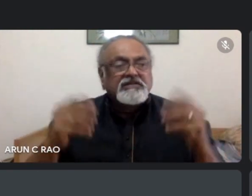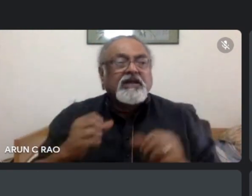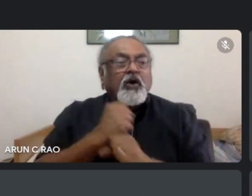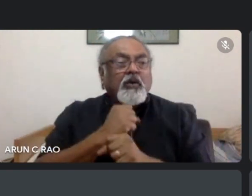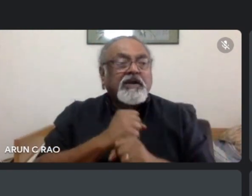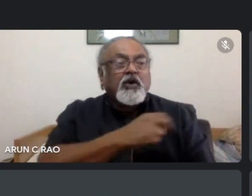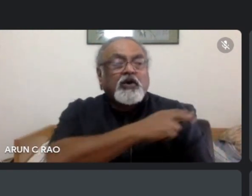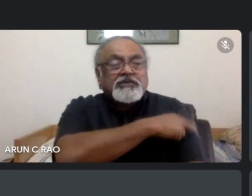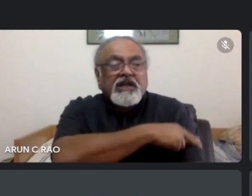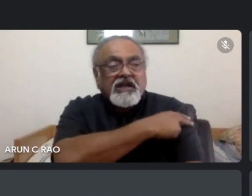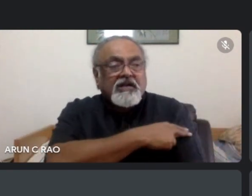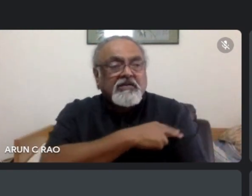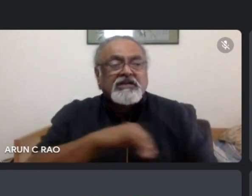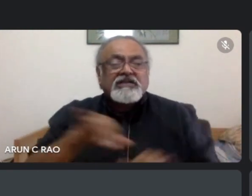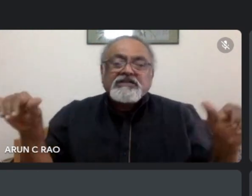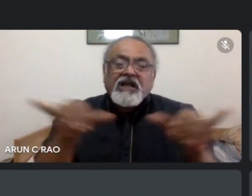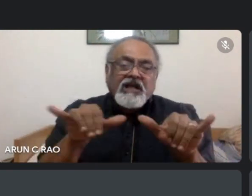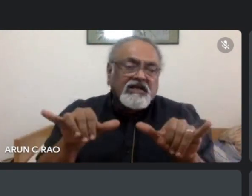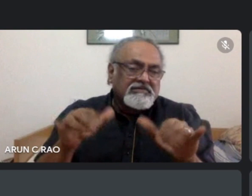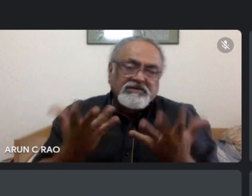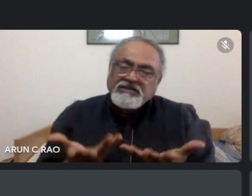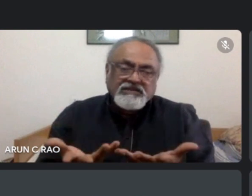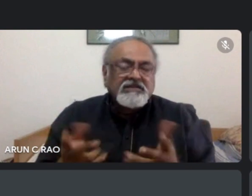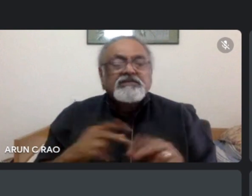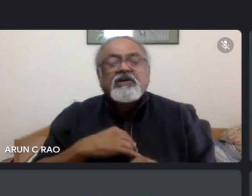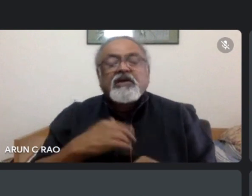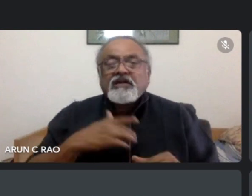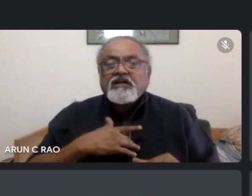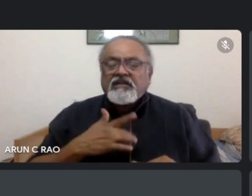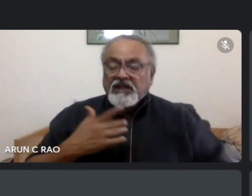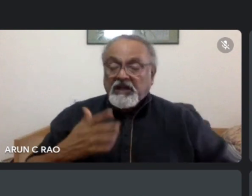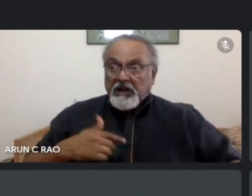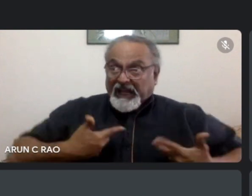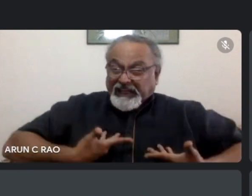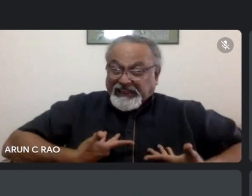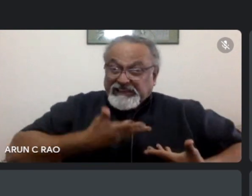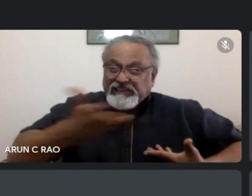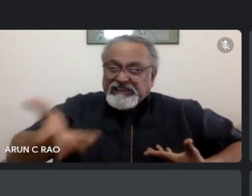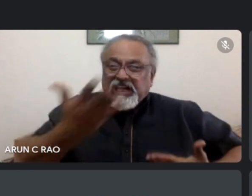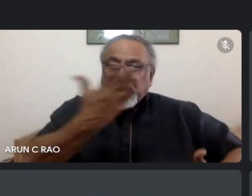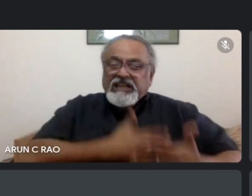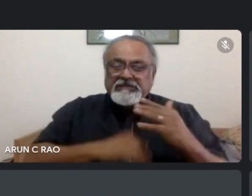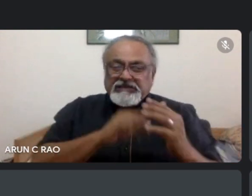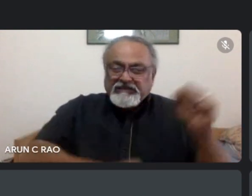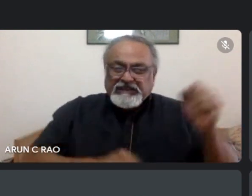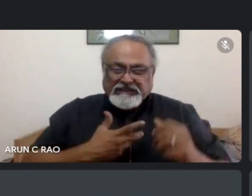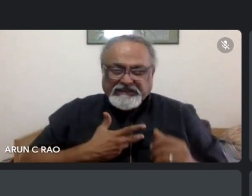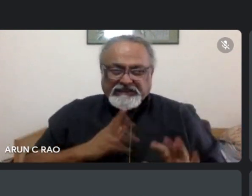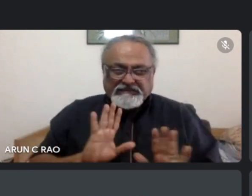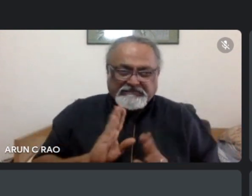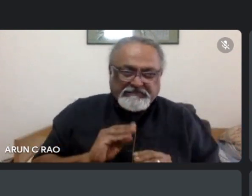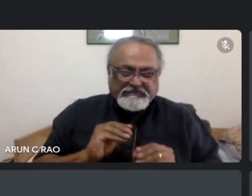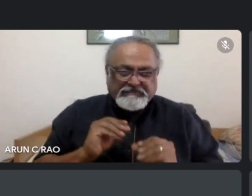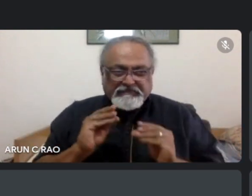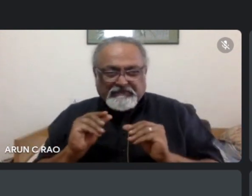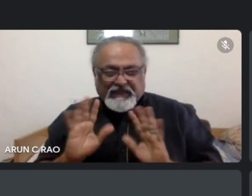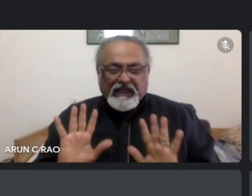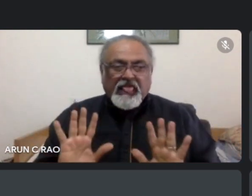government office, I would have to do similar formalities, and then the that whole thought would leave them.